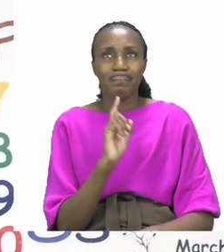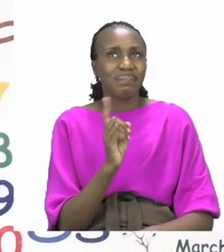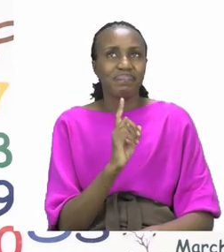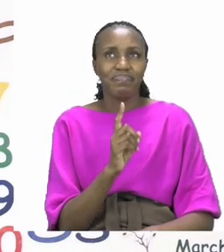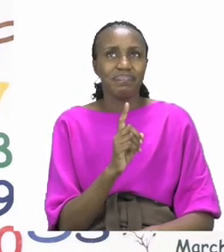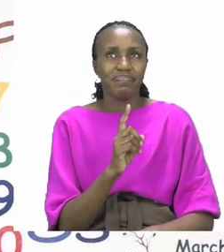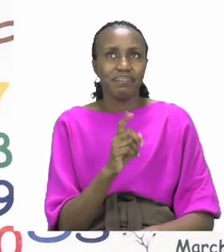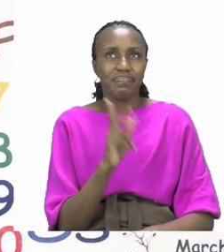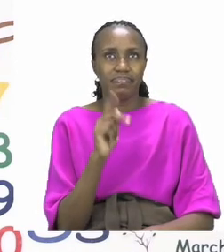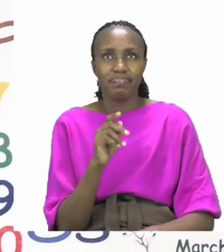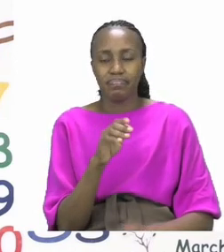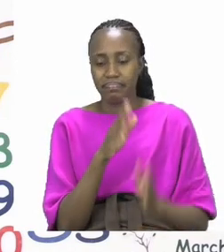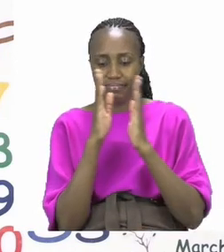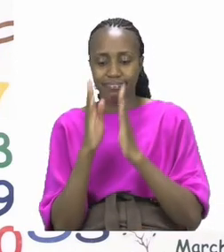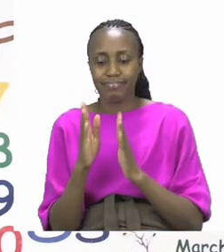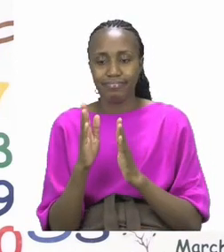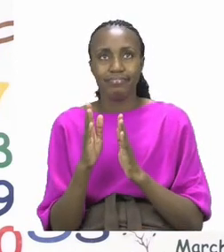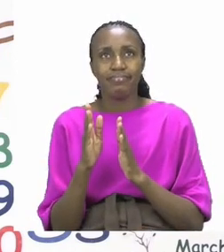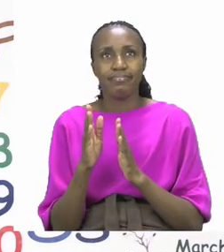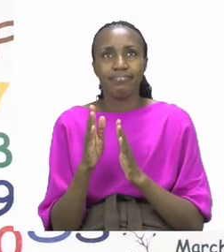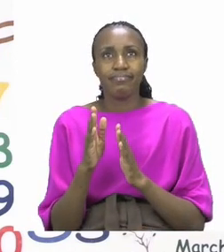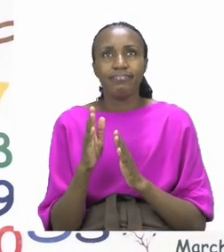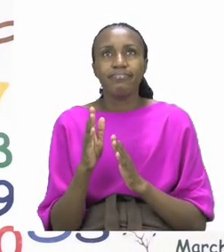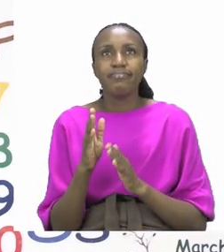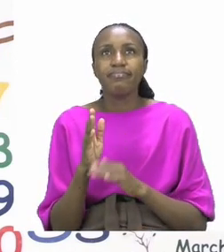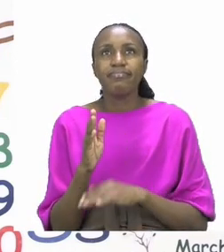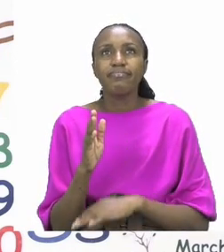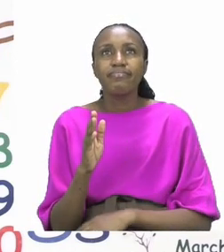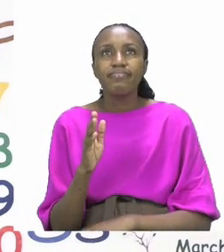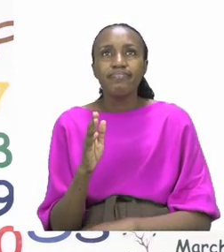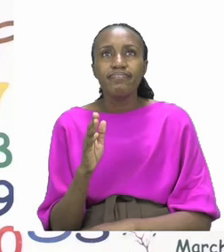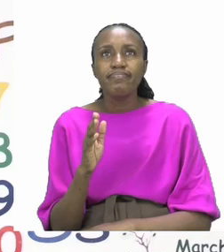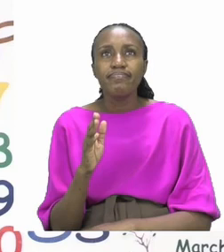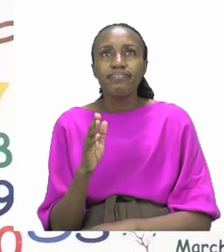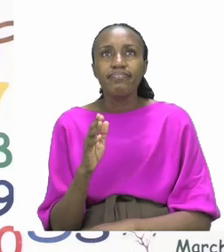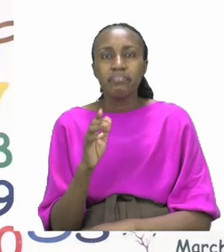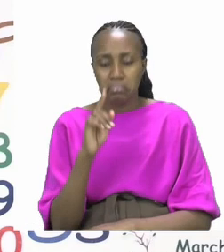the correct one. Let's keep going.